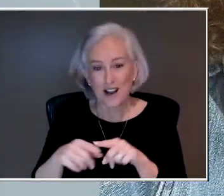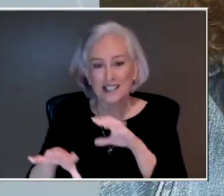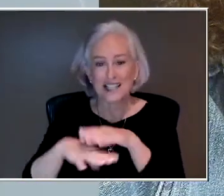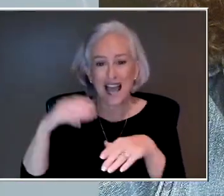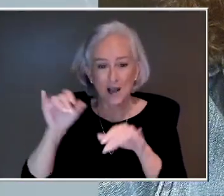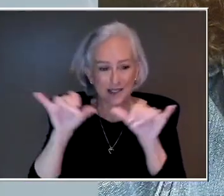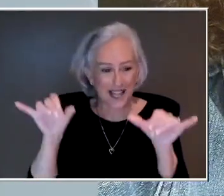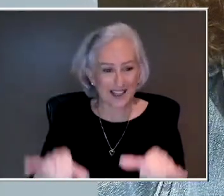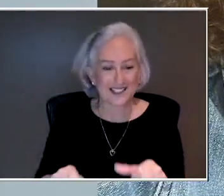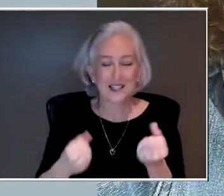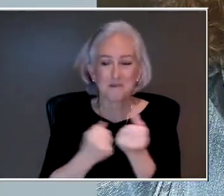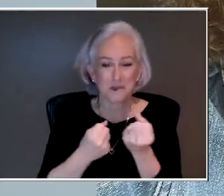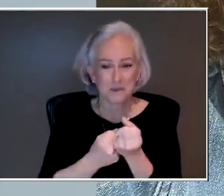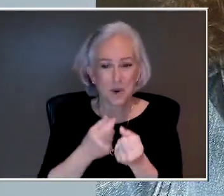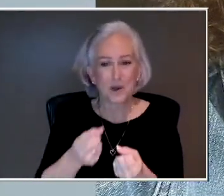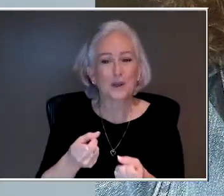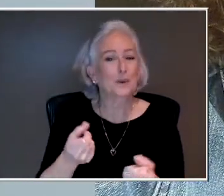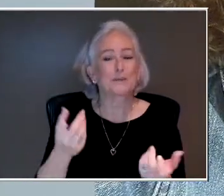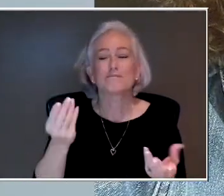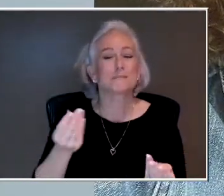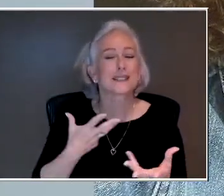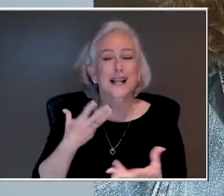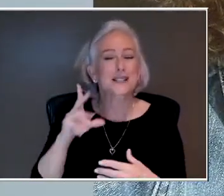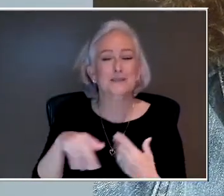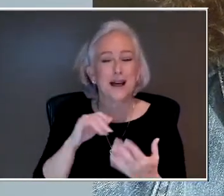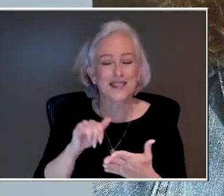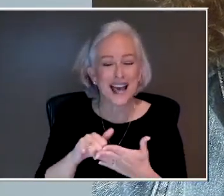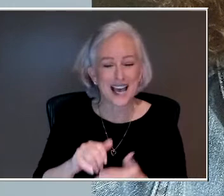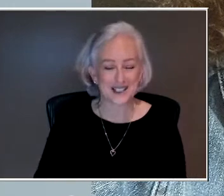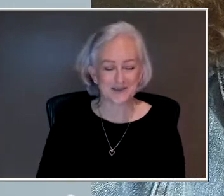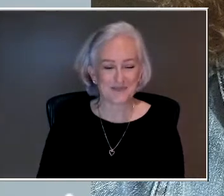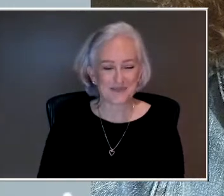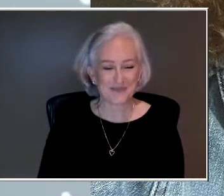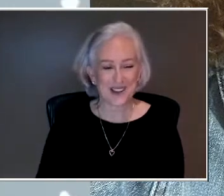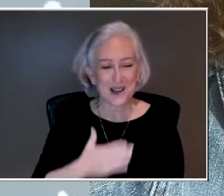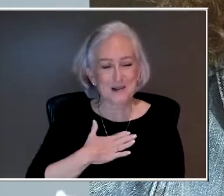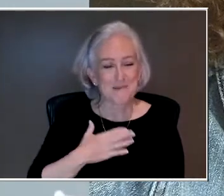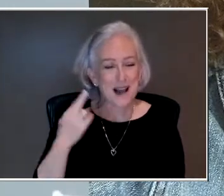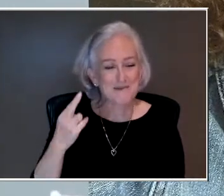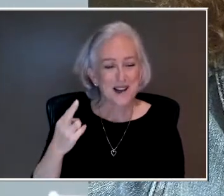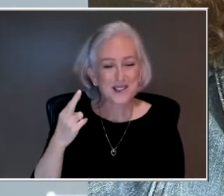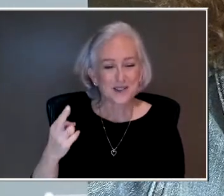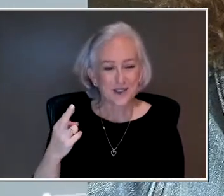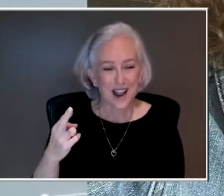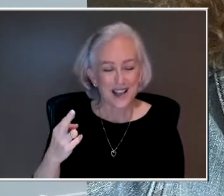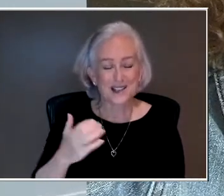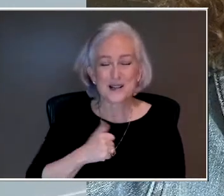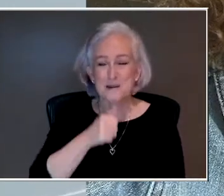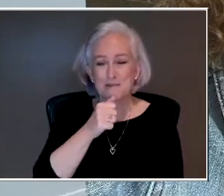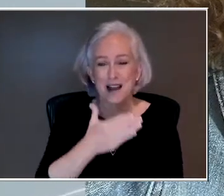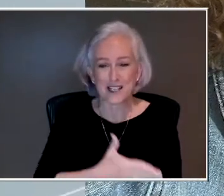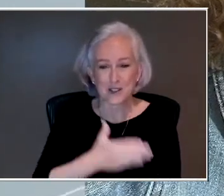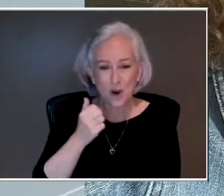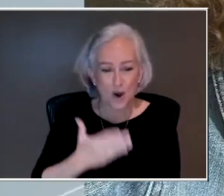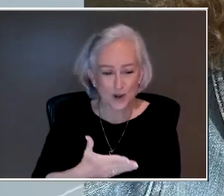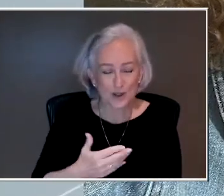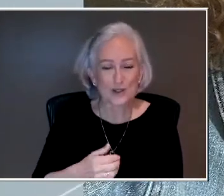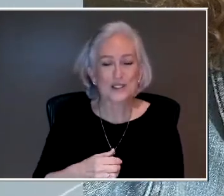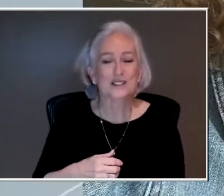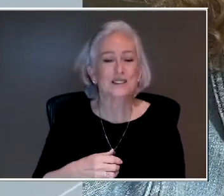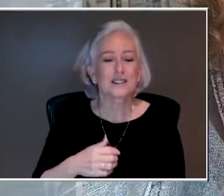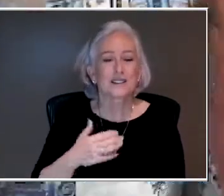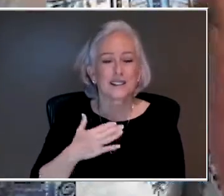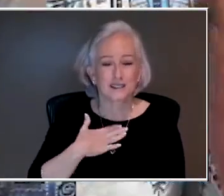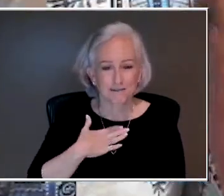as well. Talk about them. Yes, my best friend, my daughters. My significant other